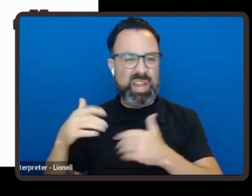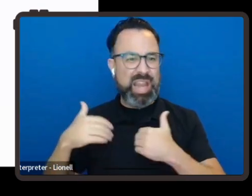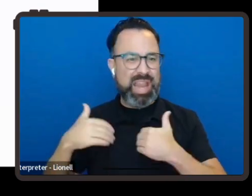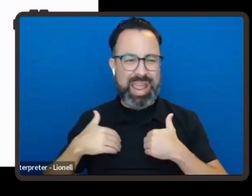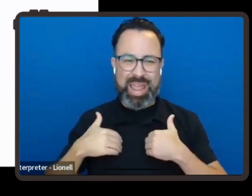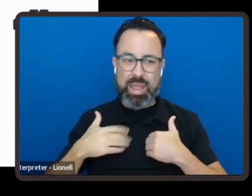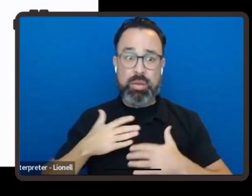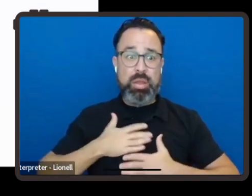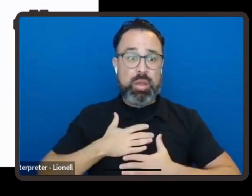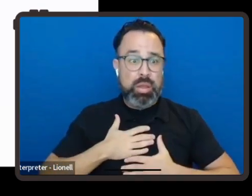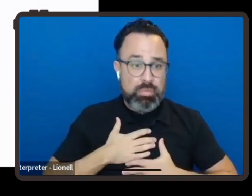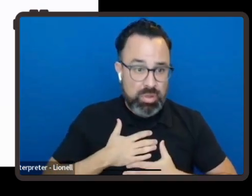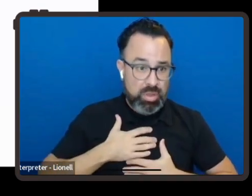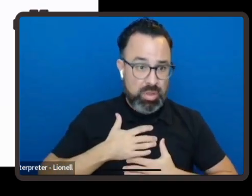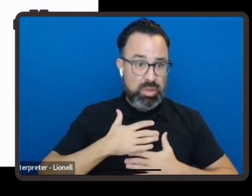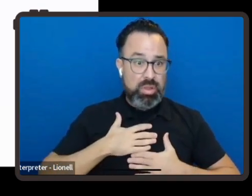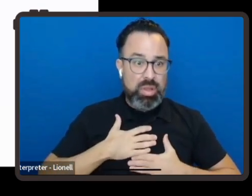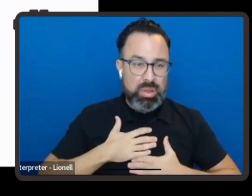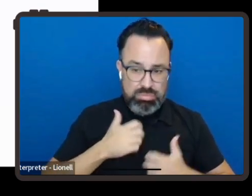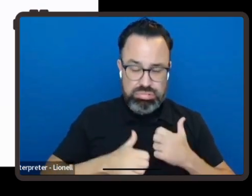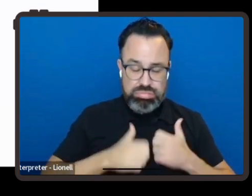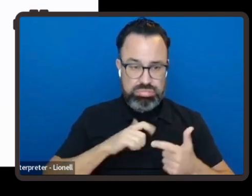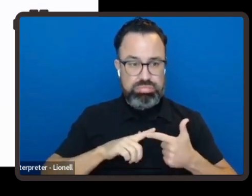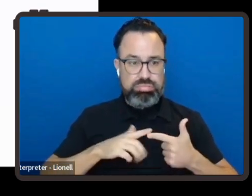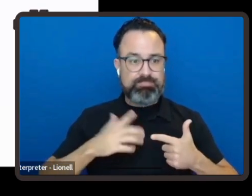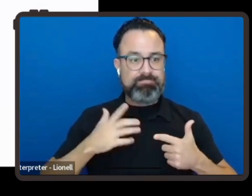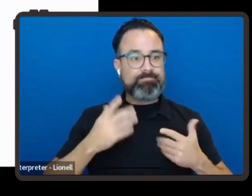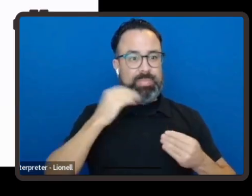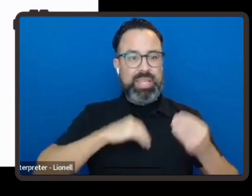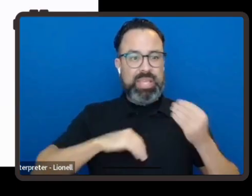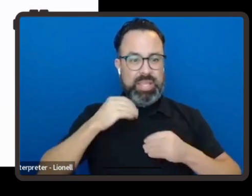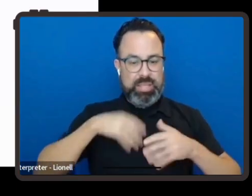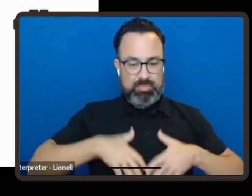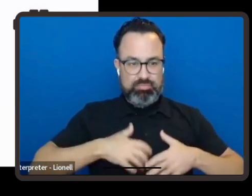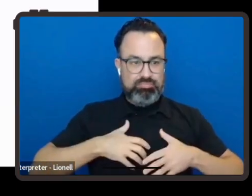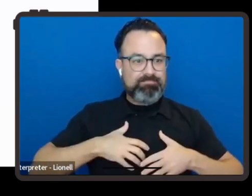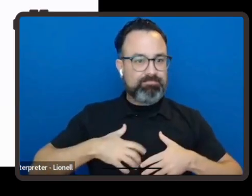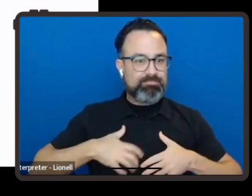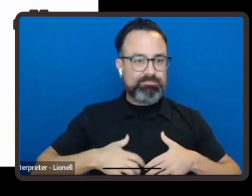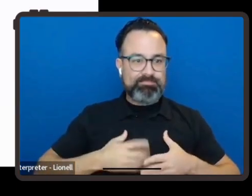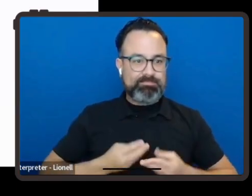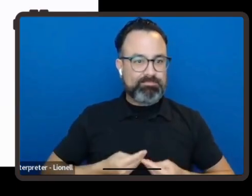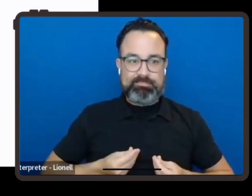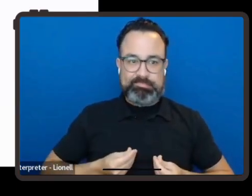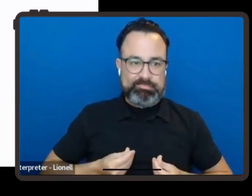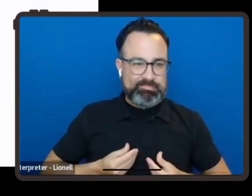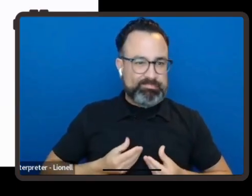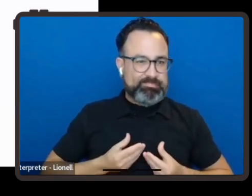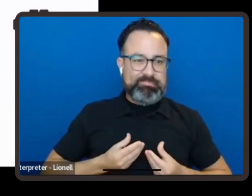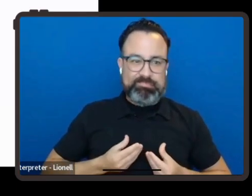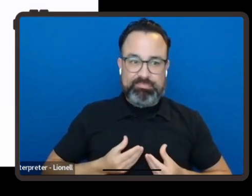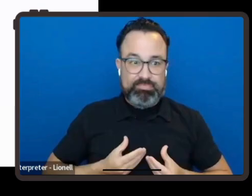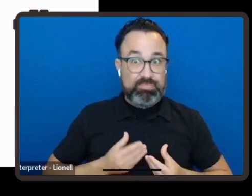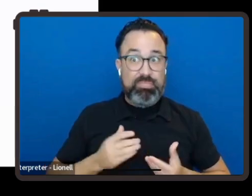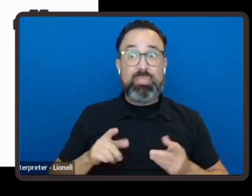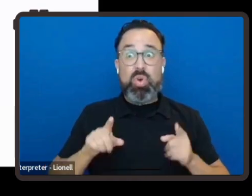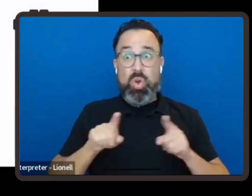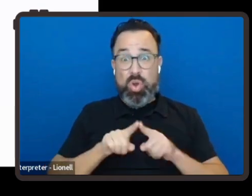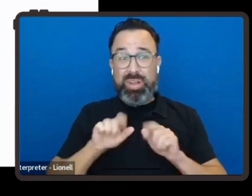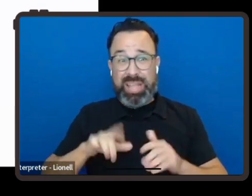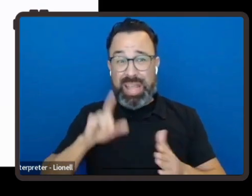and digestion, and it's also assumed that he's in pain as he cannot express it in words.